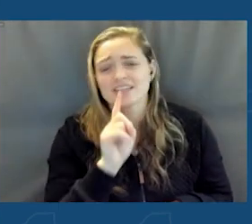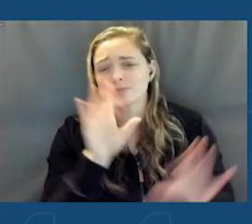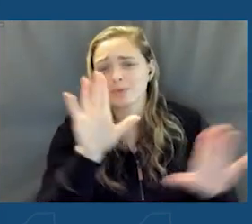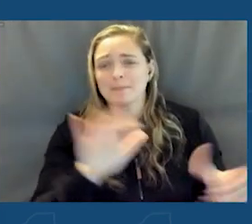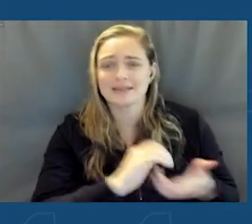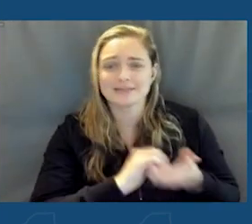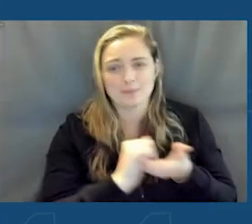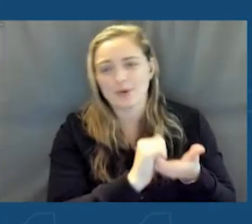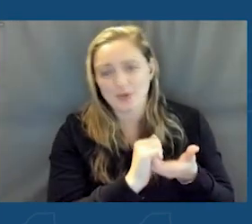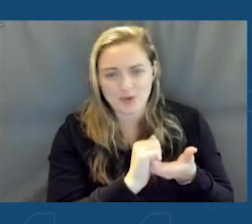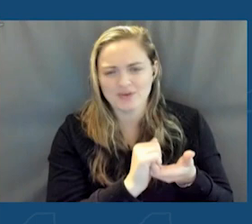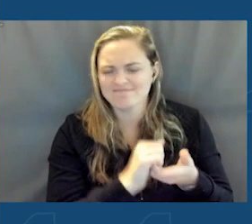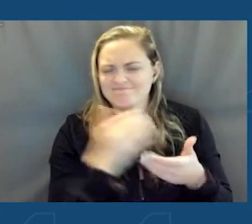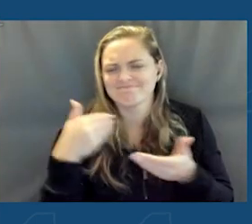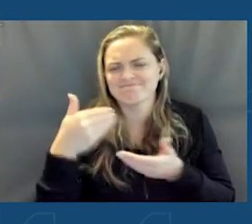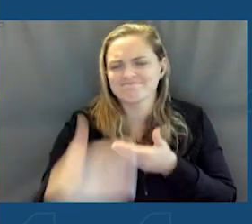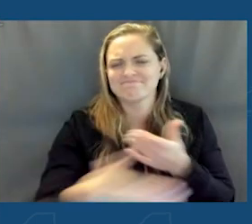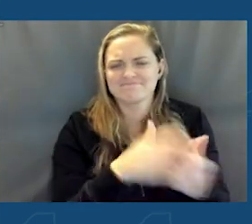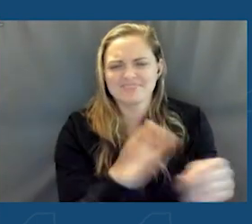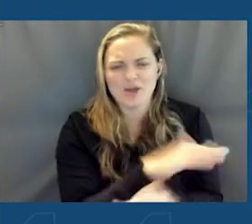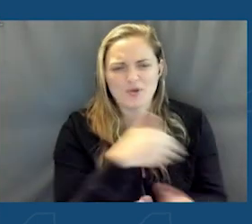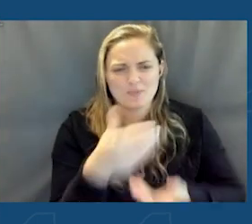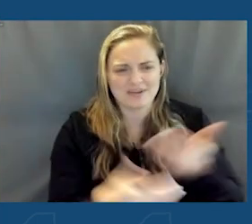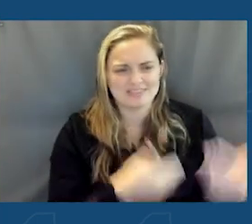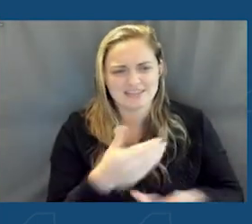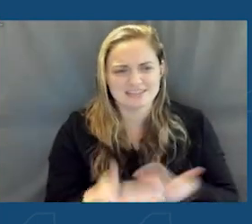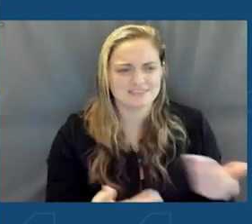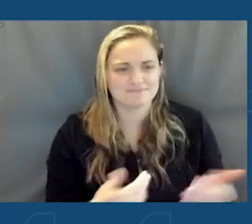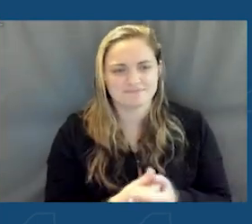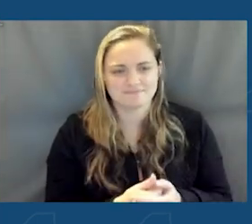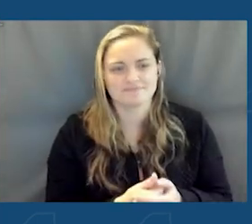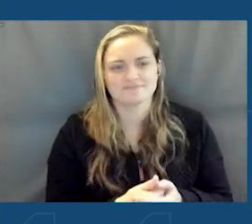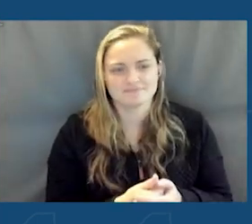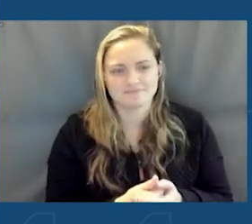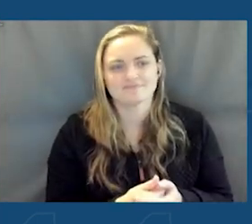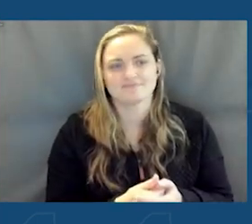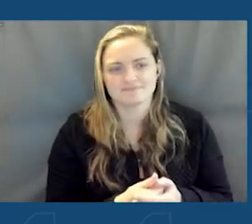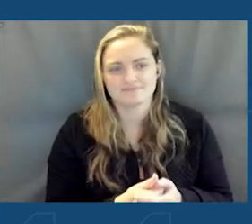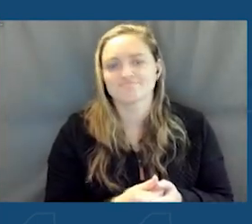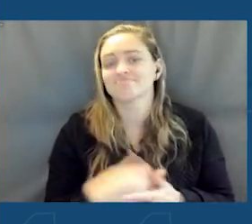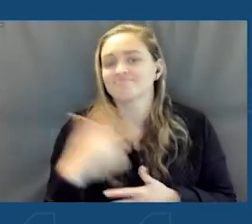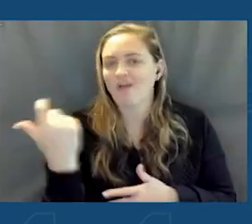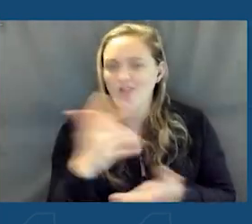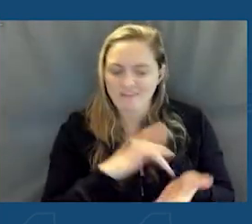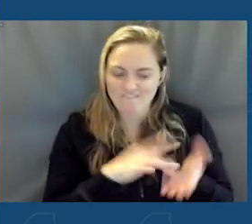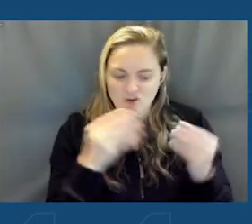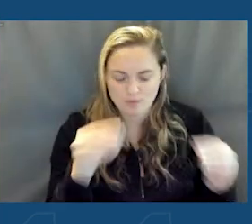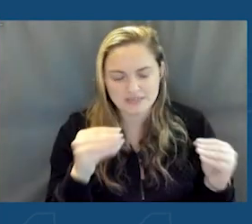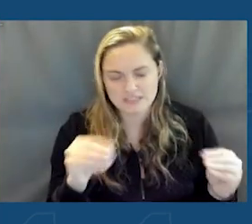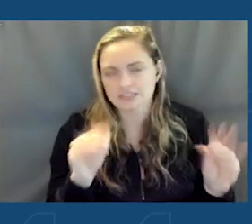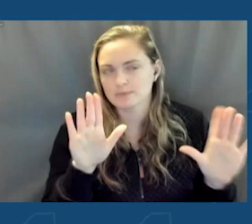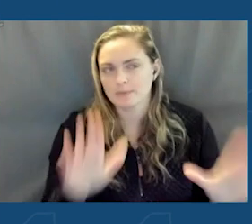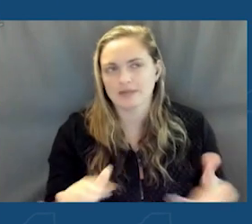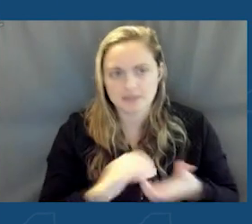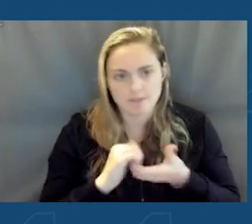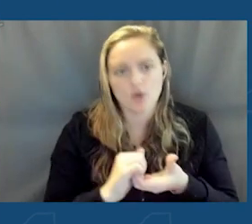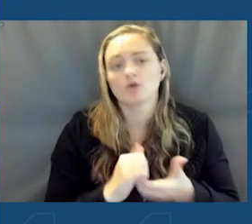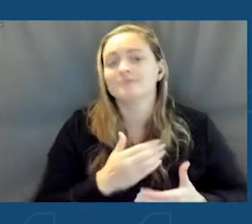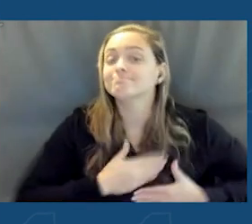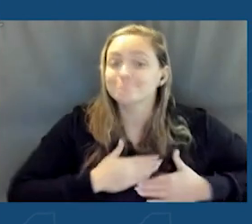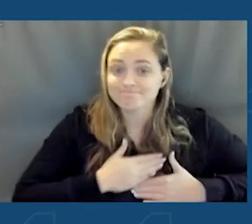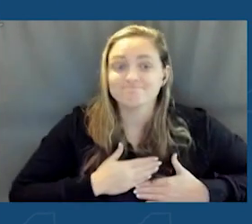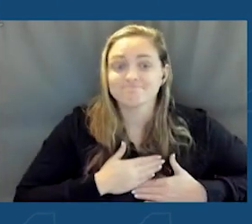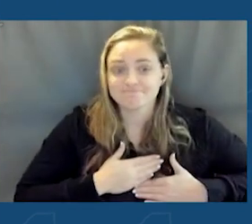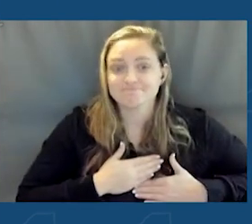throughout this whole process. As have all of our pharmacies, so I have the pleasure of having